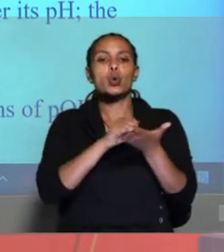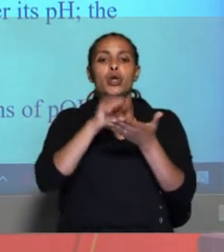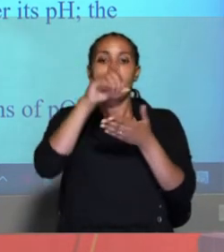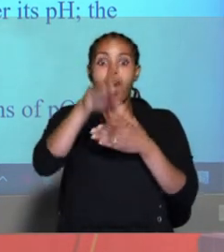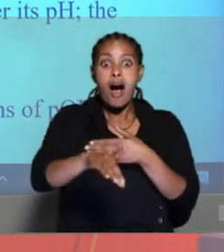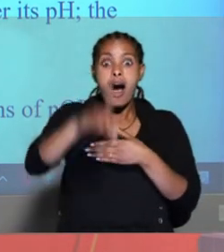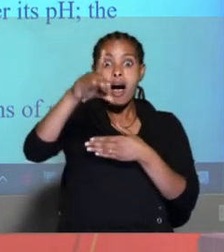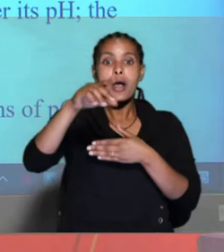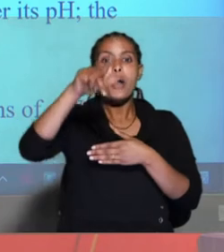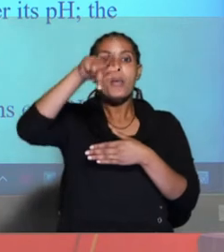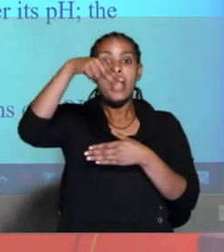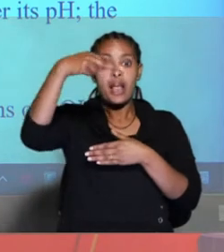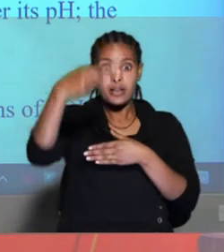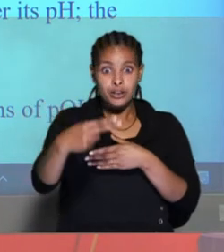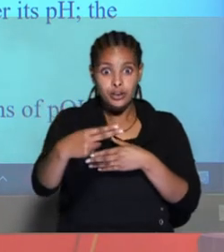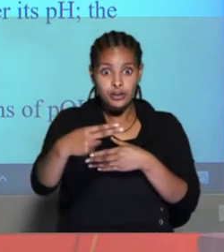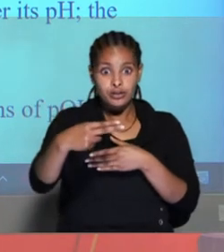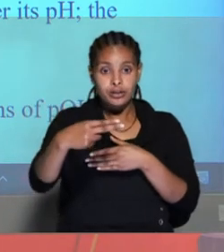higher its pH.